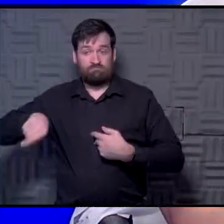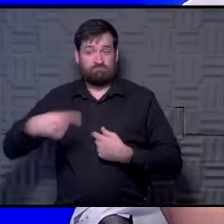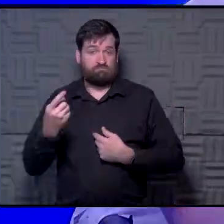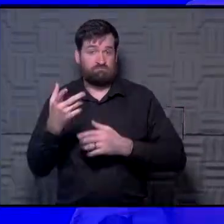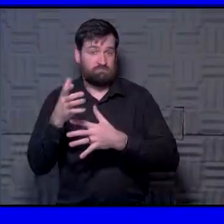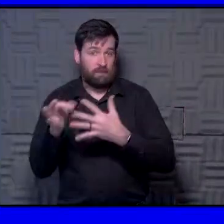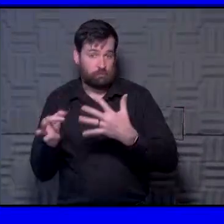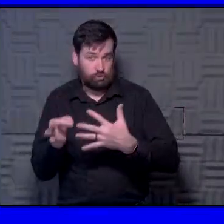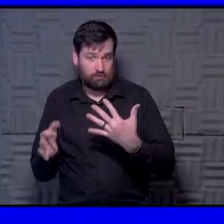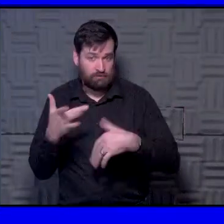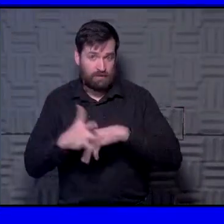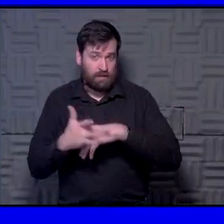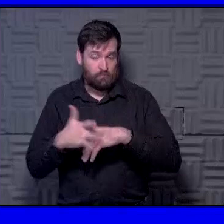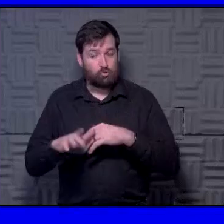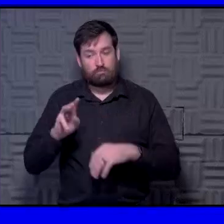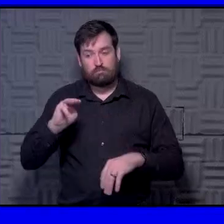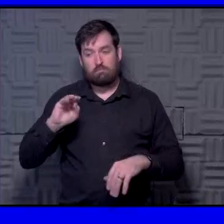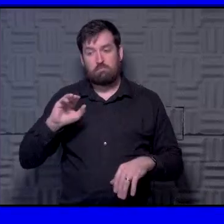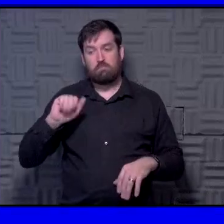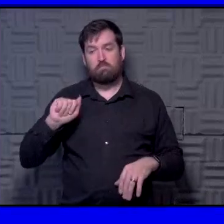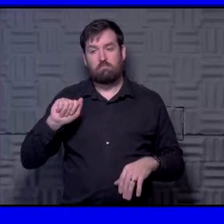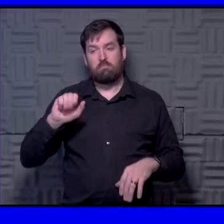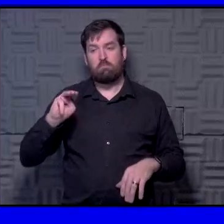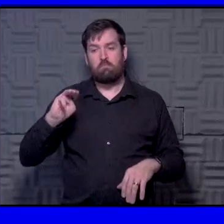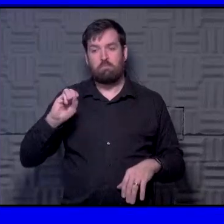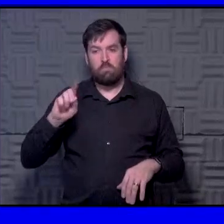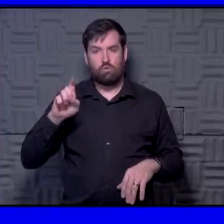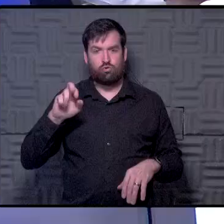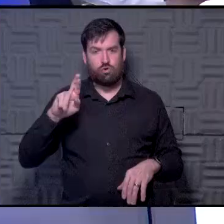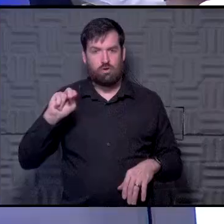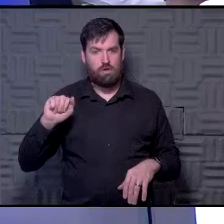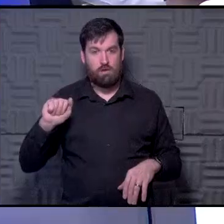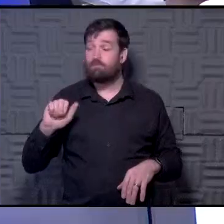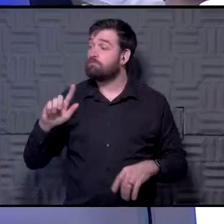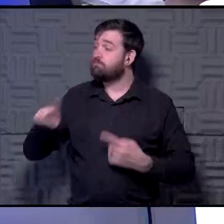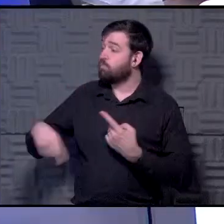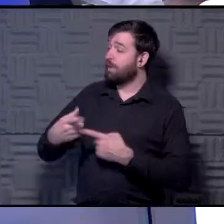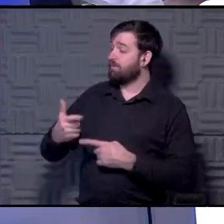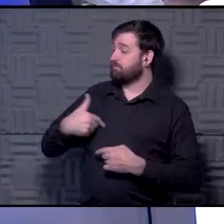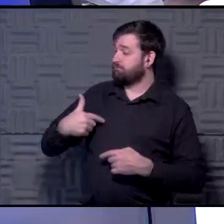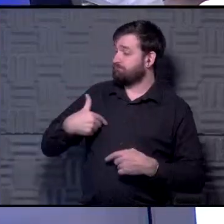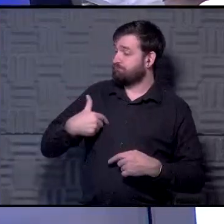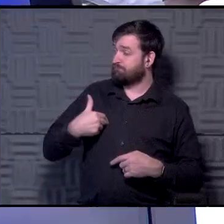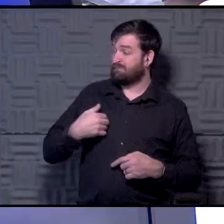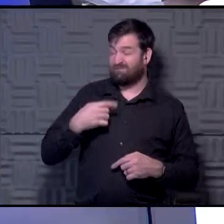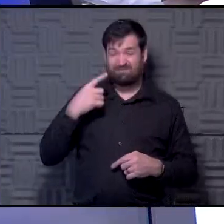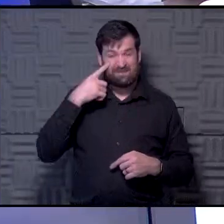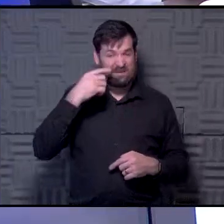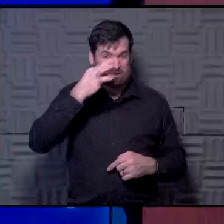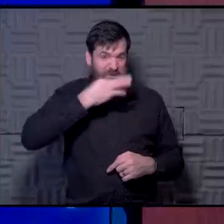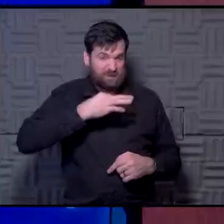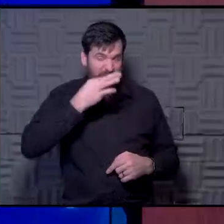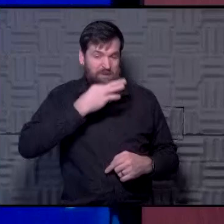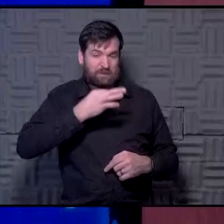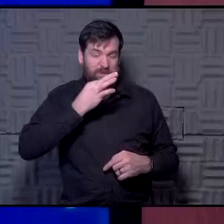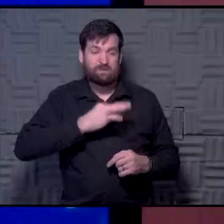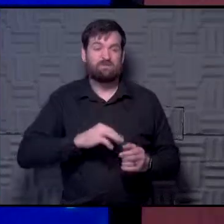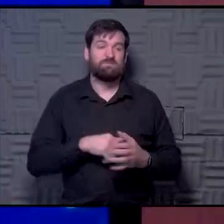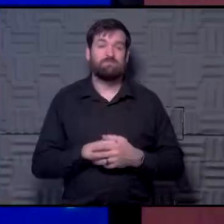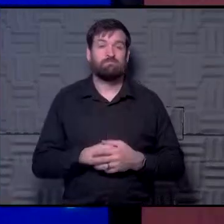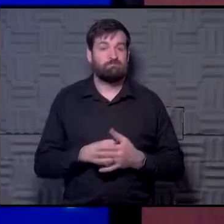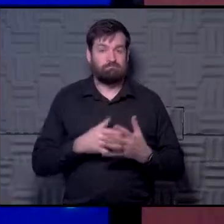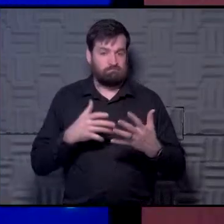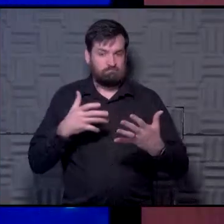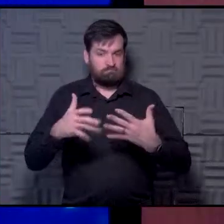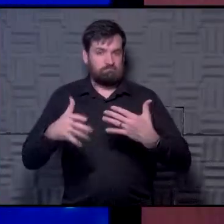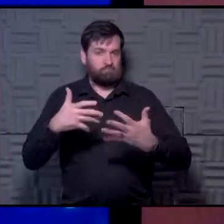only available vaccine was Moderna. And I think when my time comes available, and I think it's coming up pretty soon, then it will be whichever